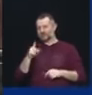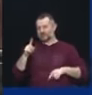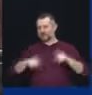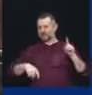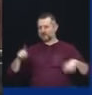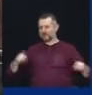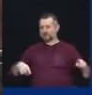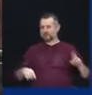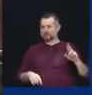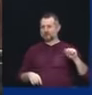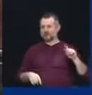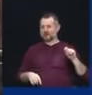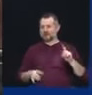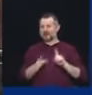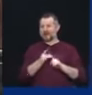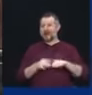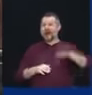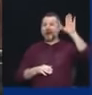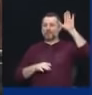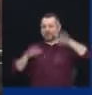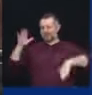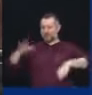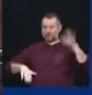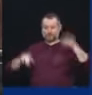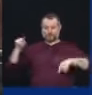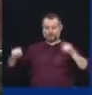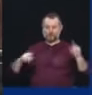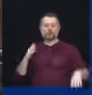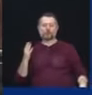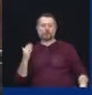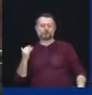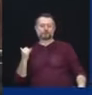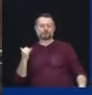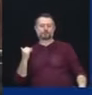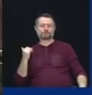rates. Why? One state,